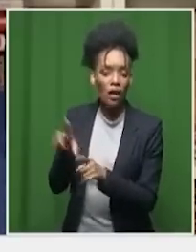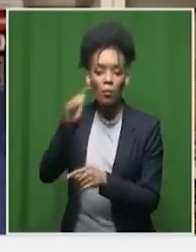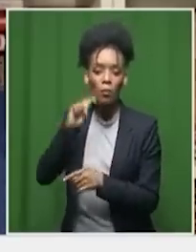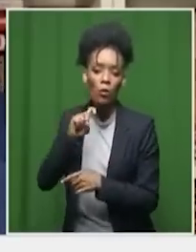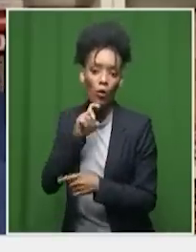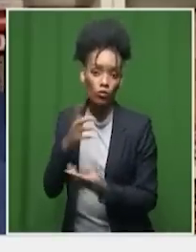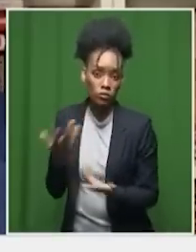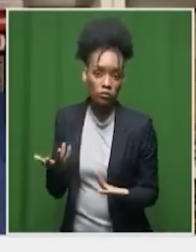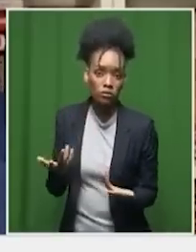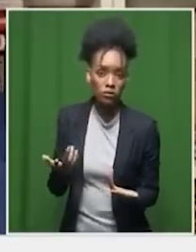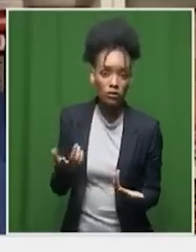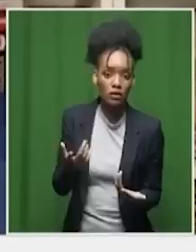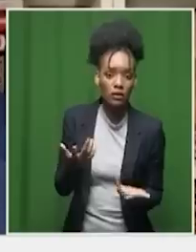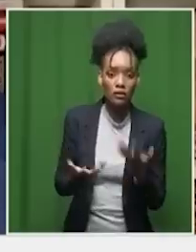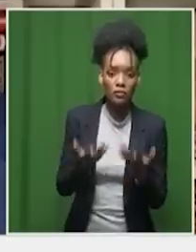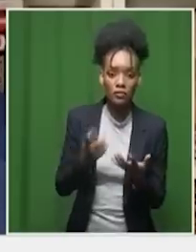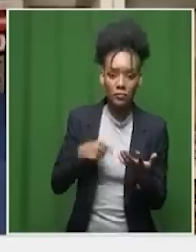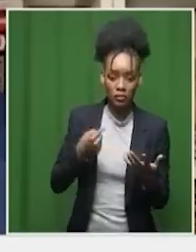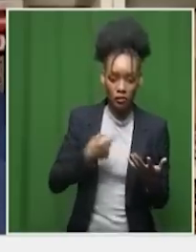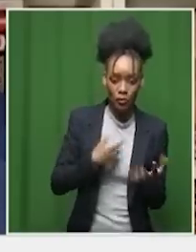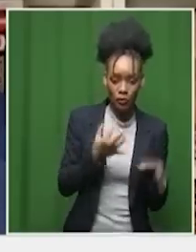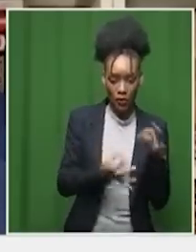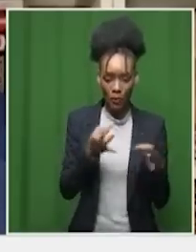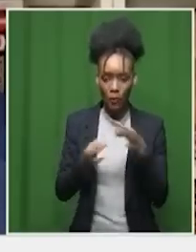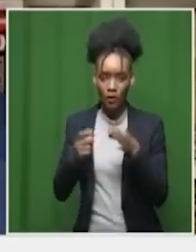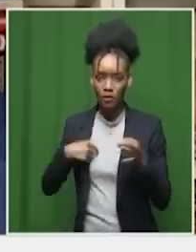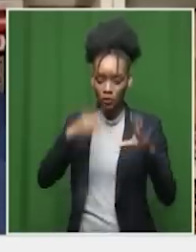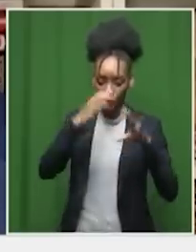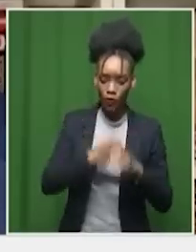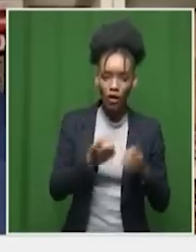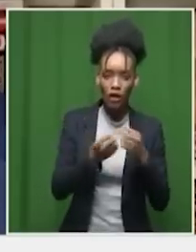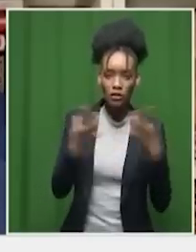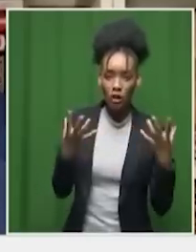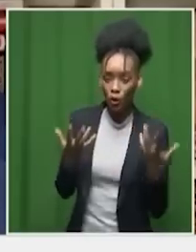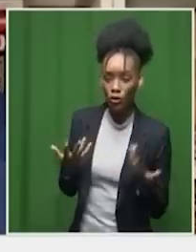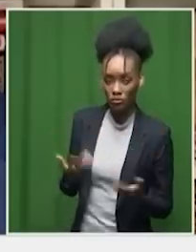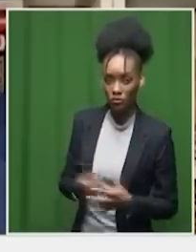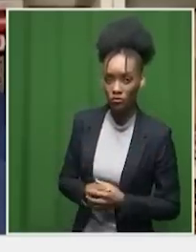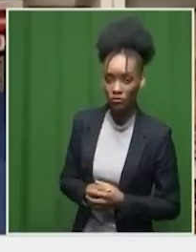set in geriatric politics, as you put it, Professor.